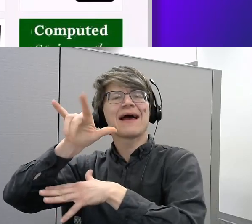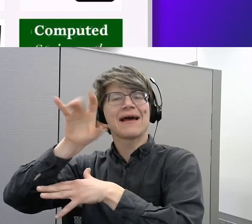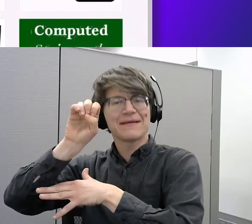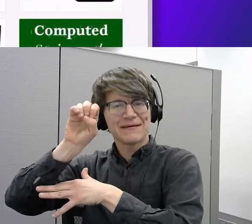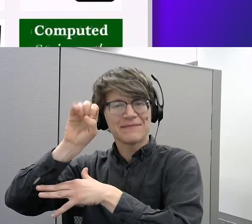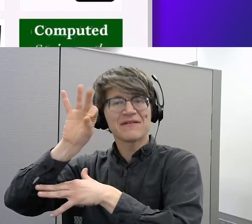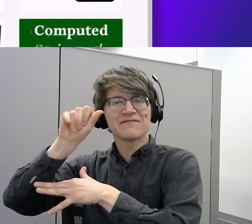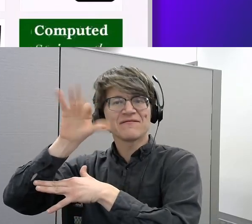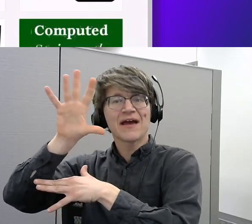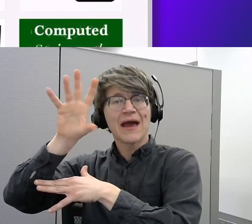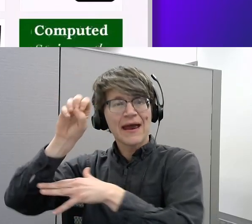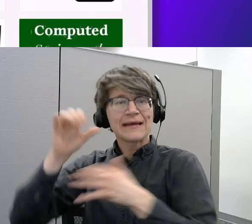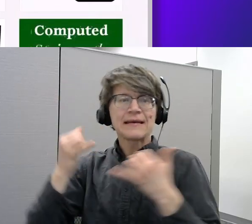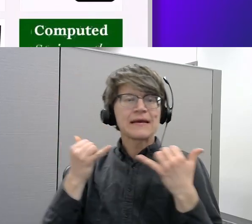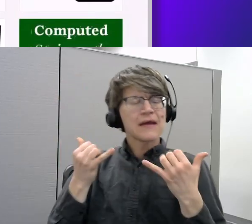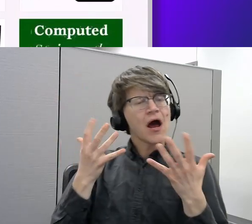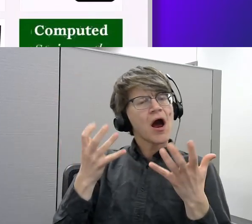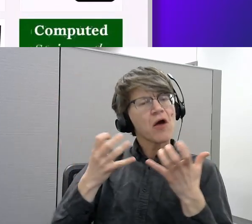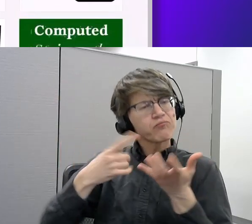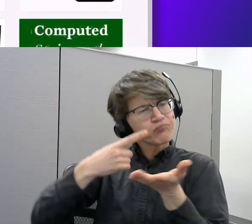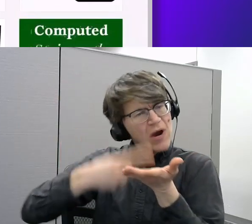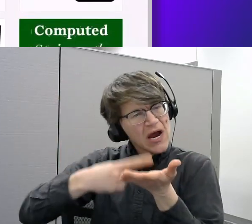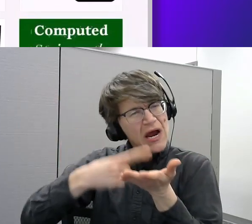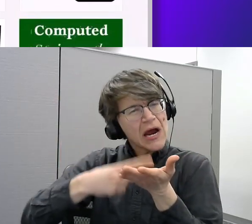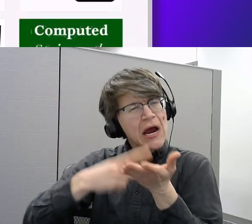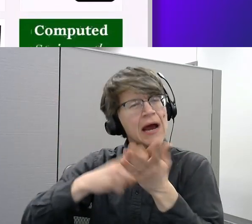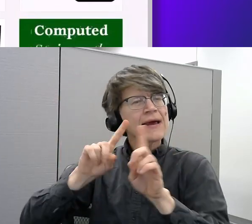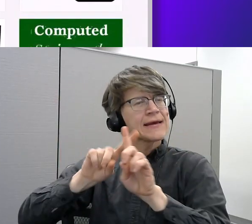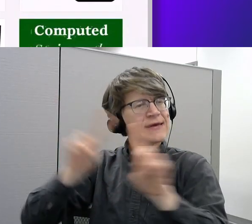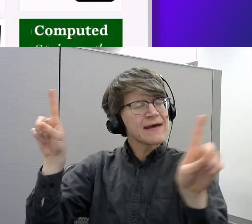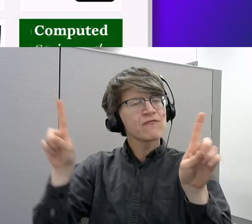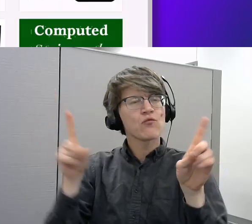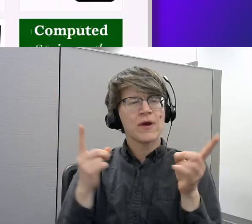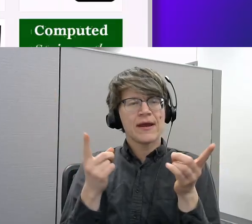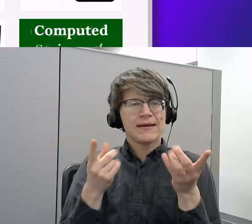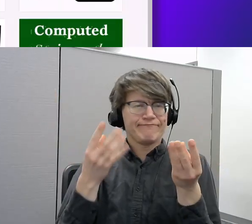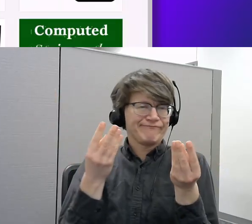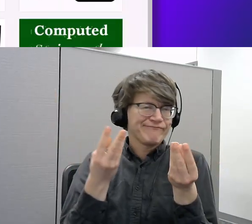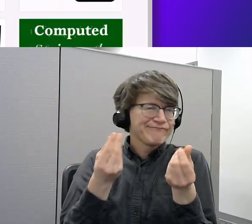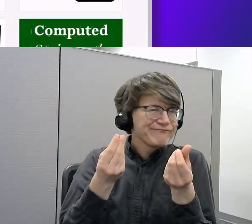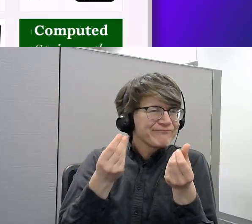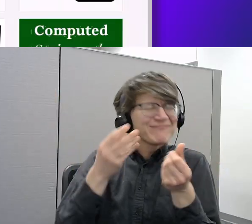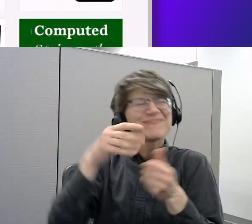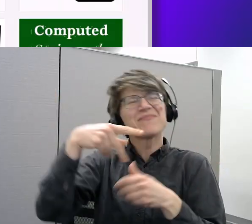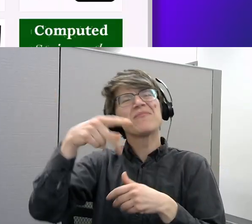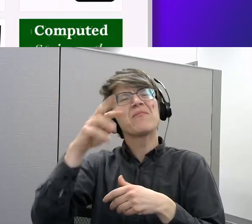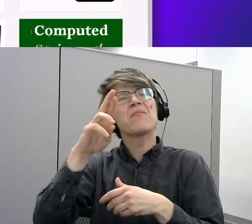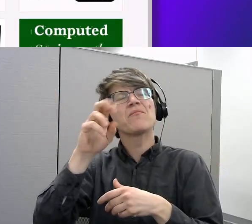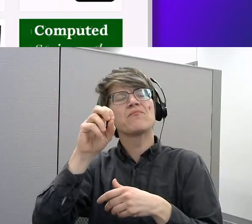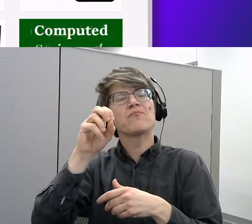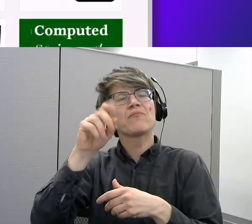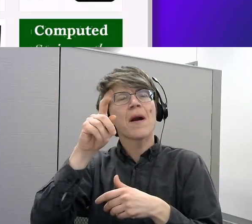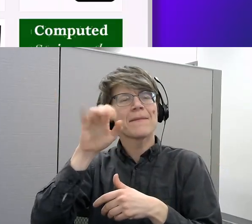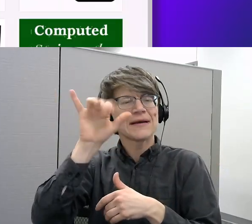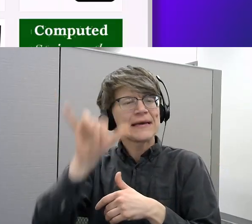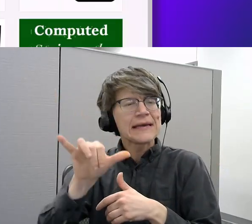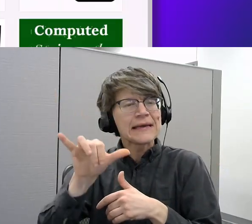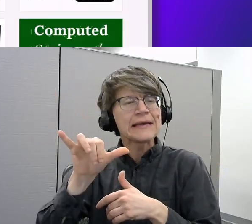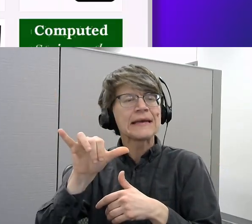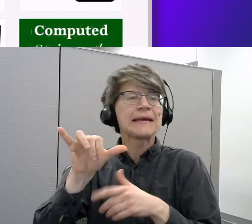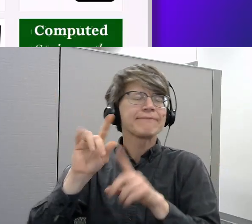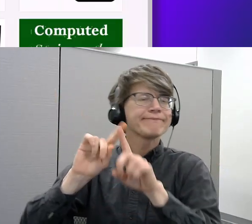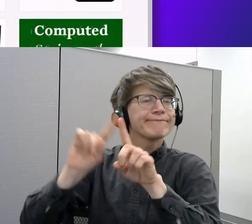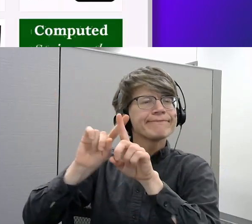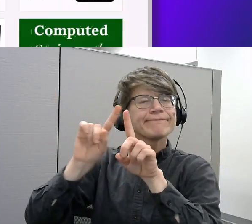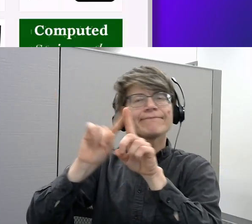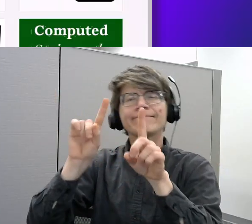within typefaces that we haven't really touched on too much. So you have thin typefaces and thick typefaces, and you have medium